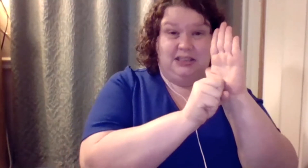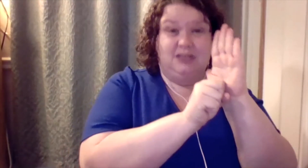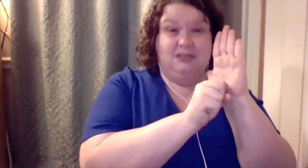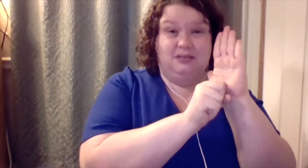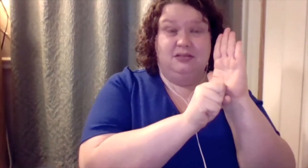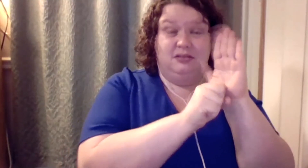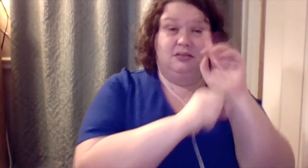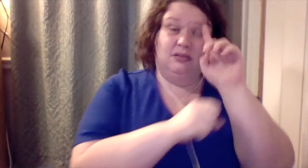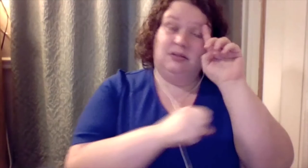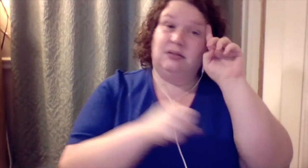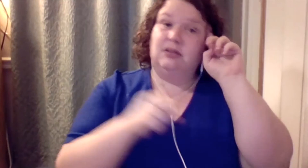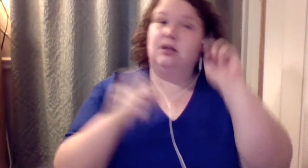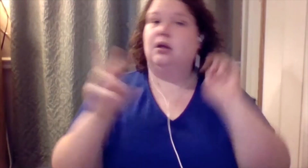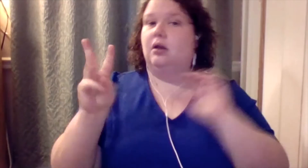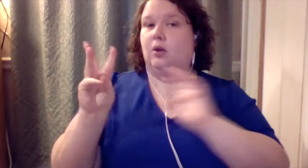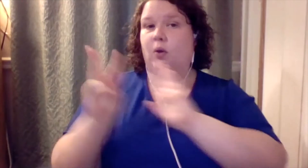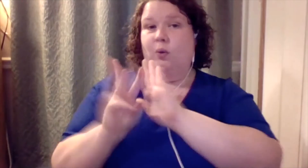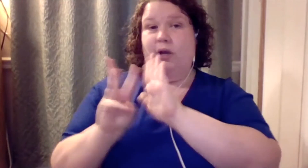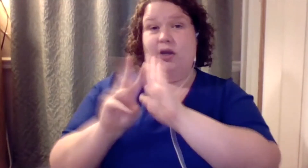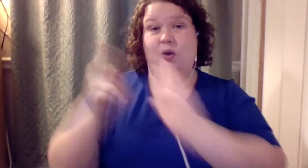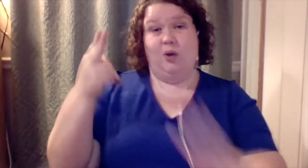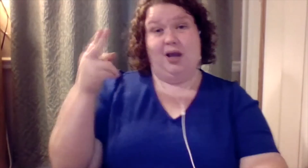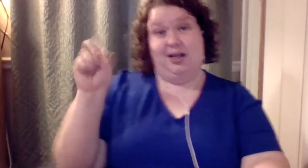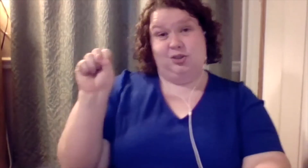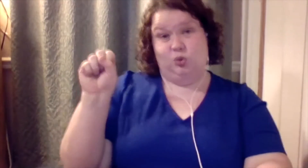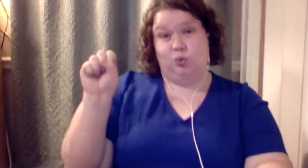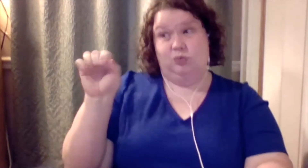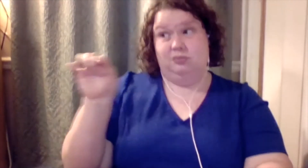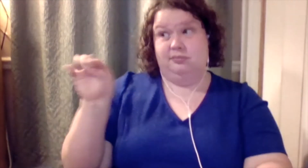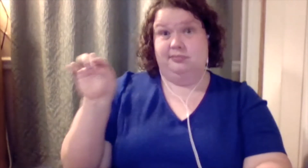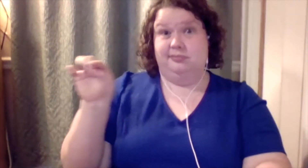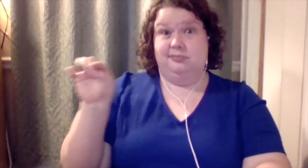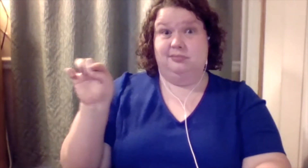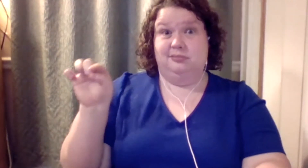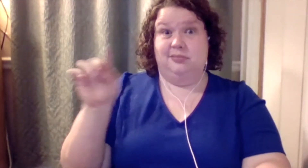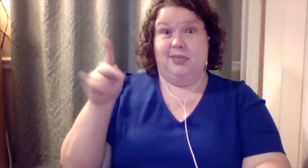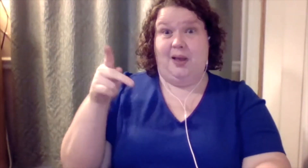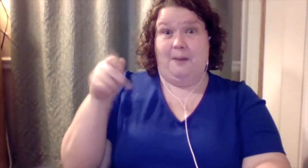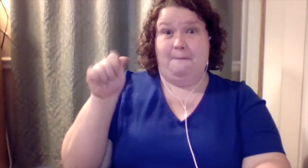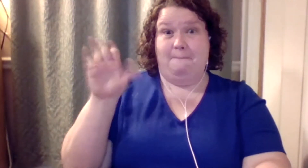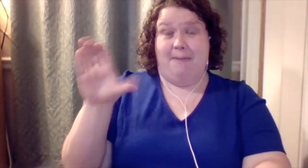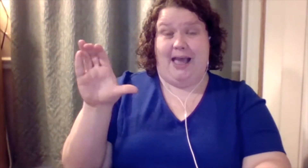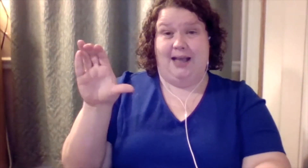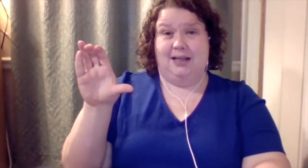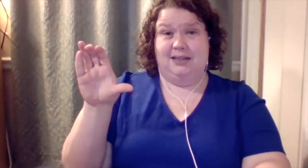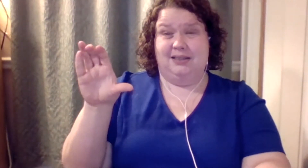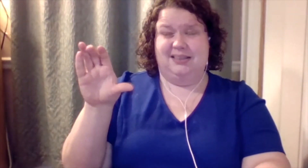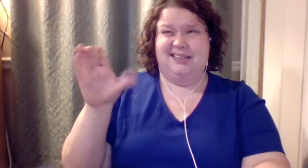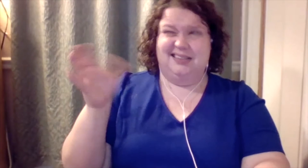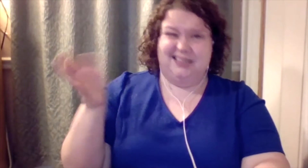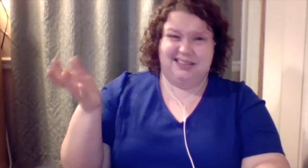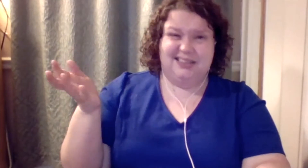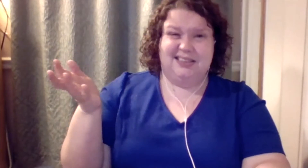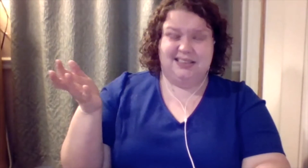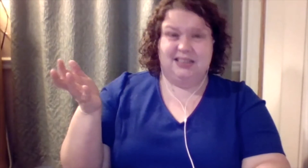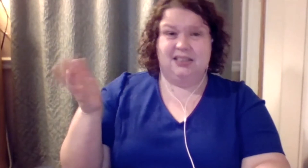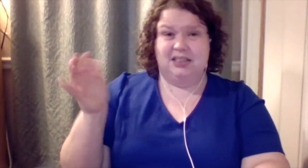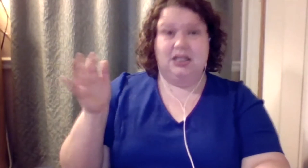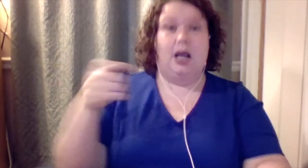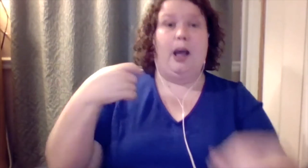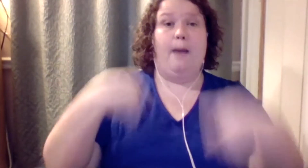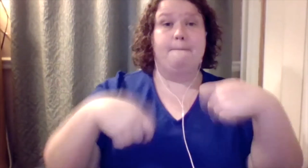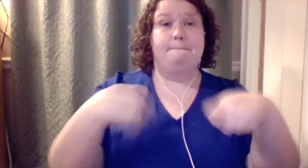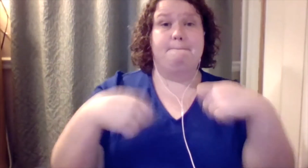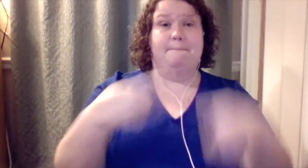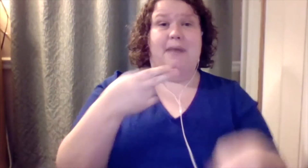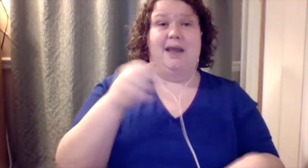You look at the Waco High facility, certainly the PAC is there, but I think their band hall facilities are not